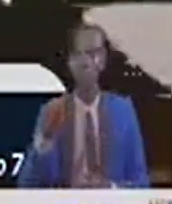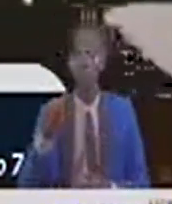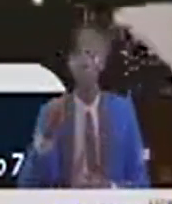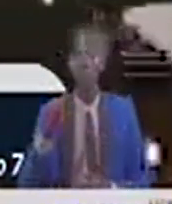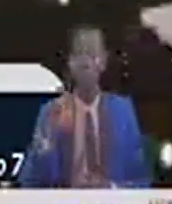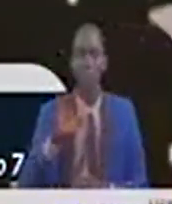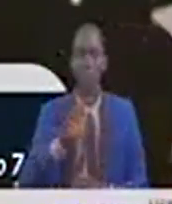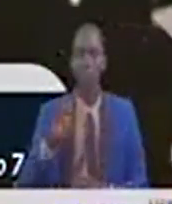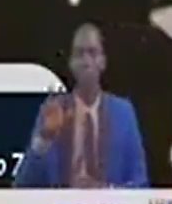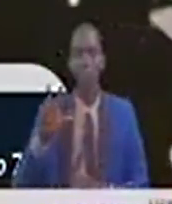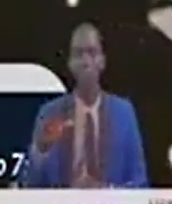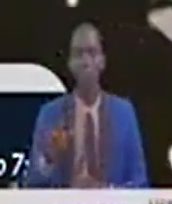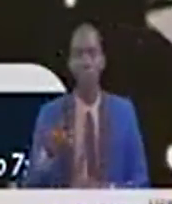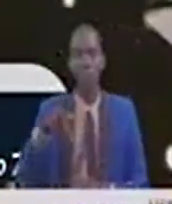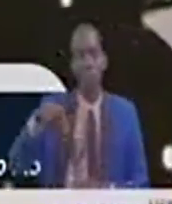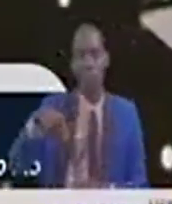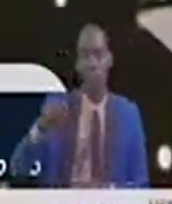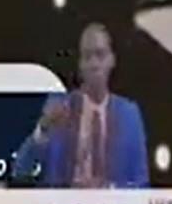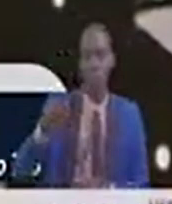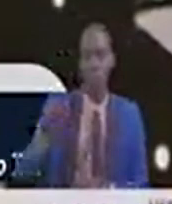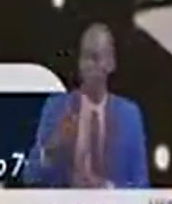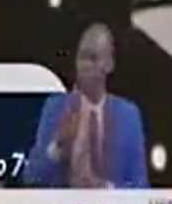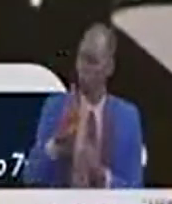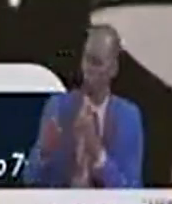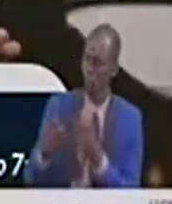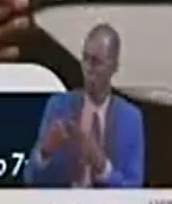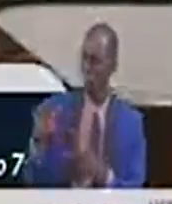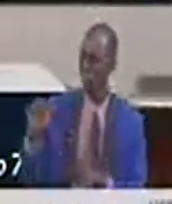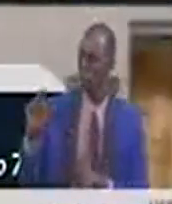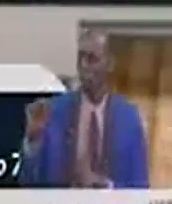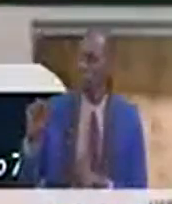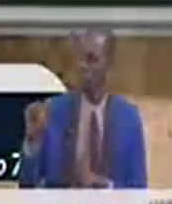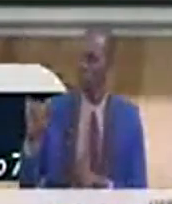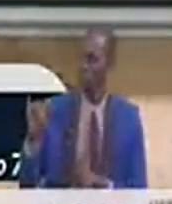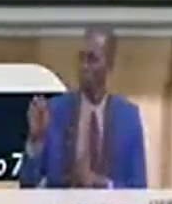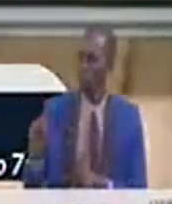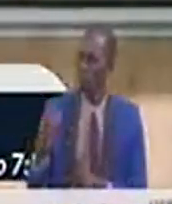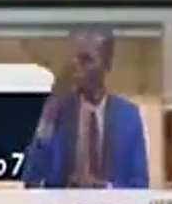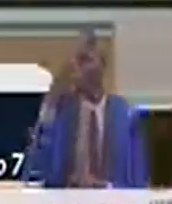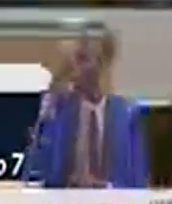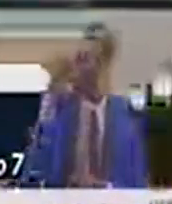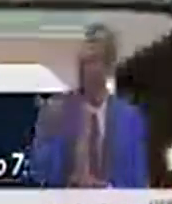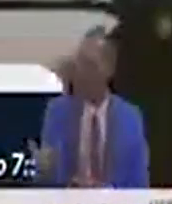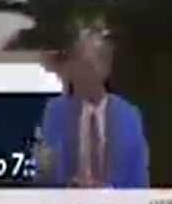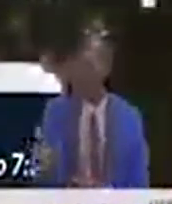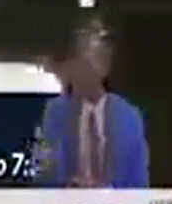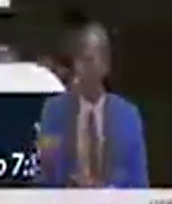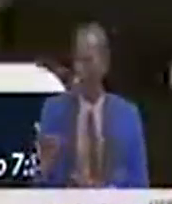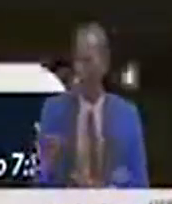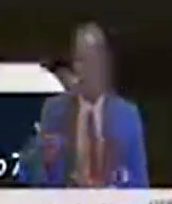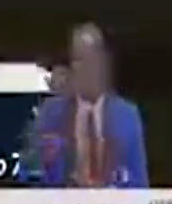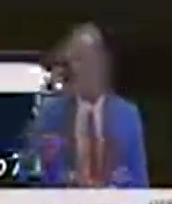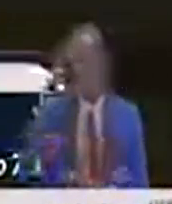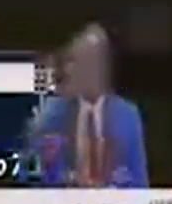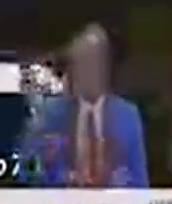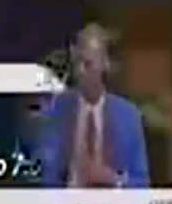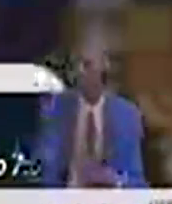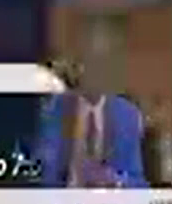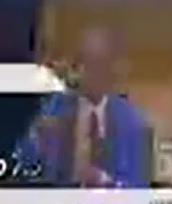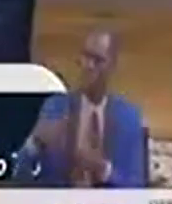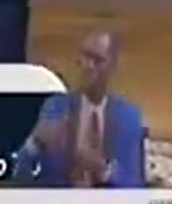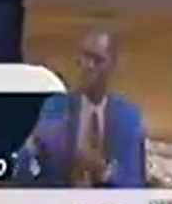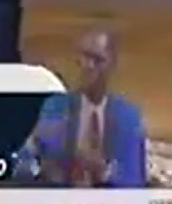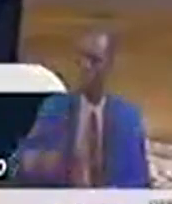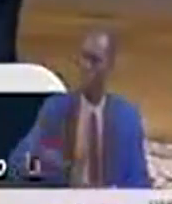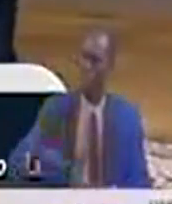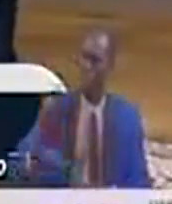Peter said, Ananias, why has Satan filled thine heart